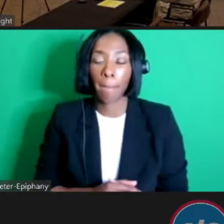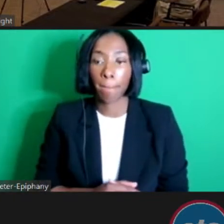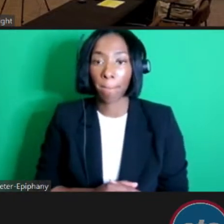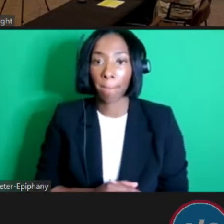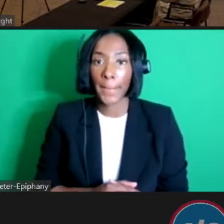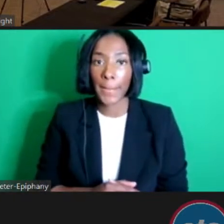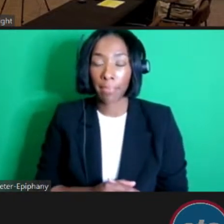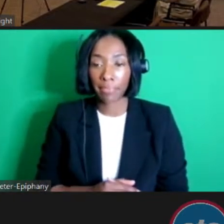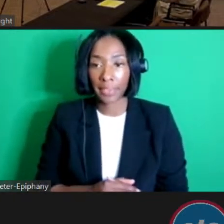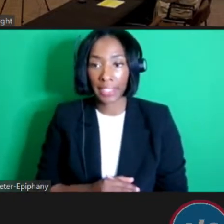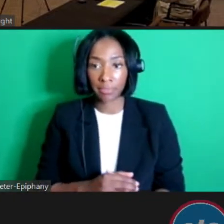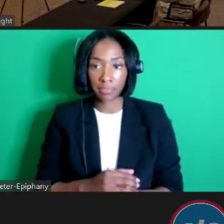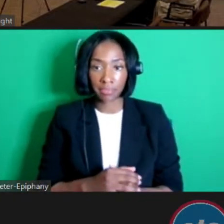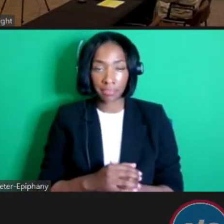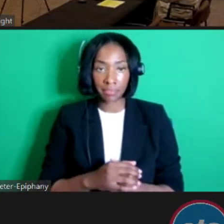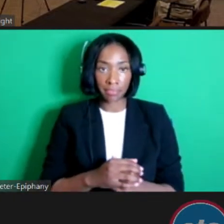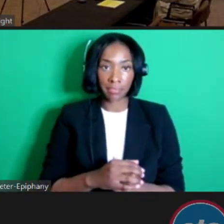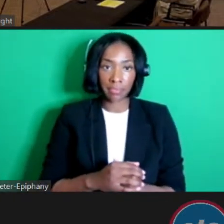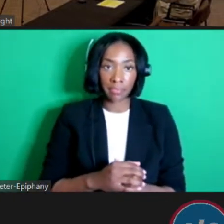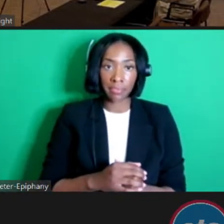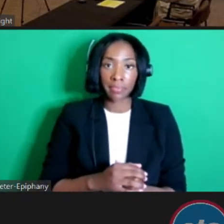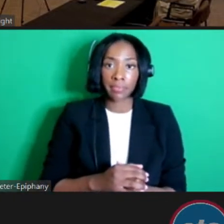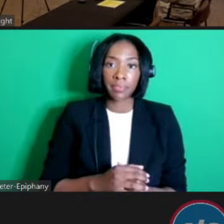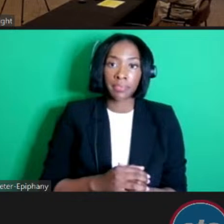I advance.